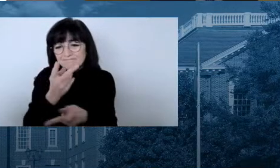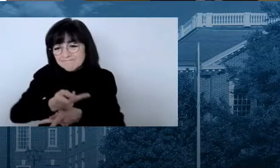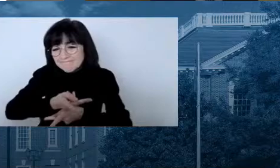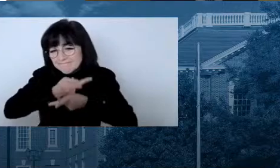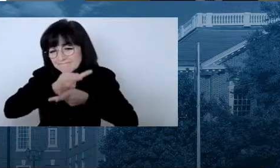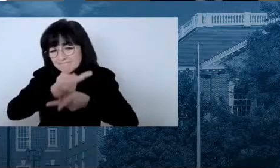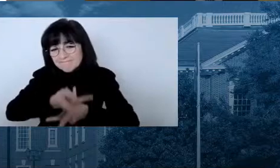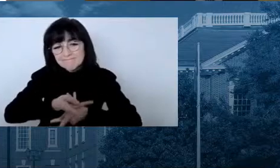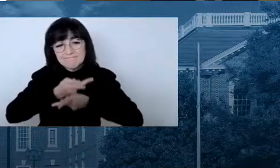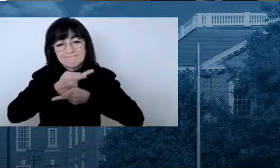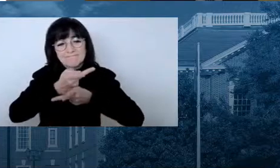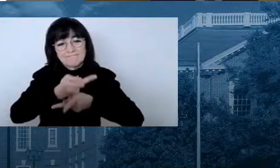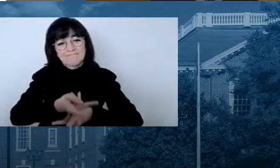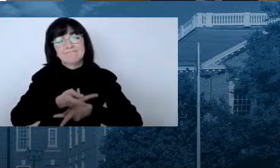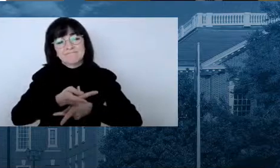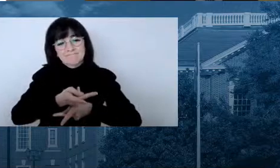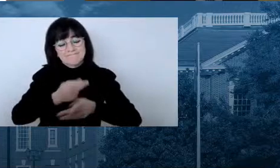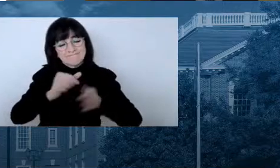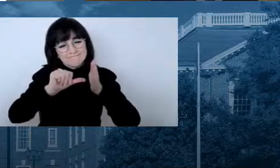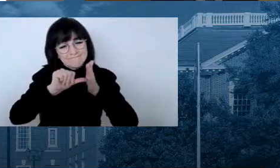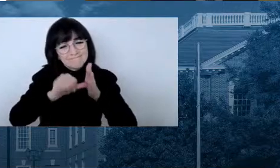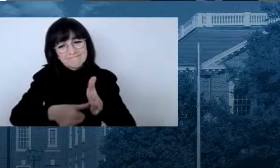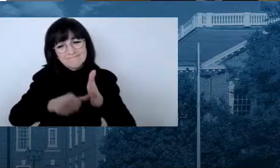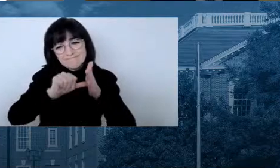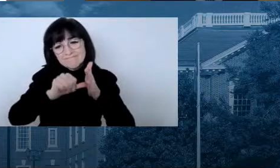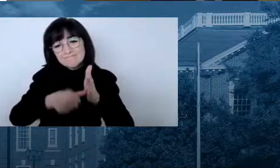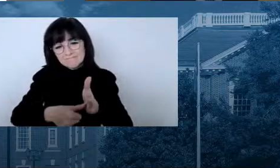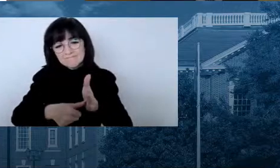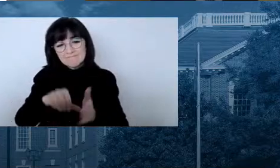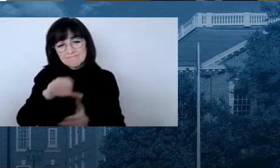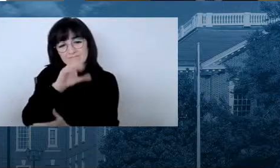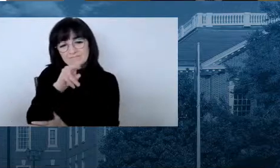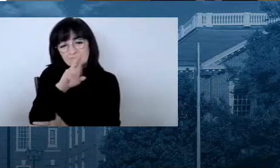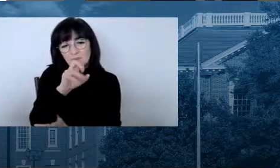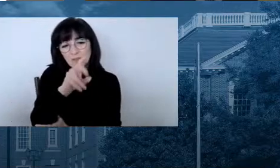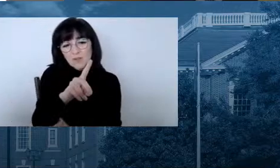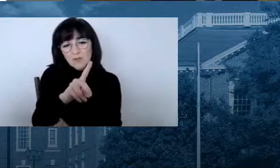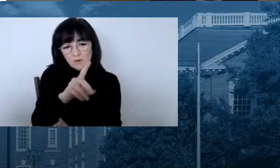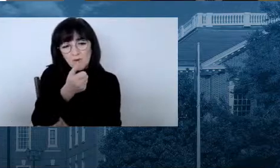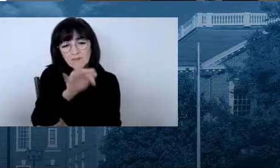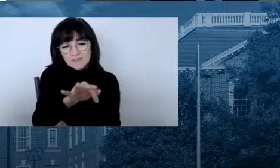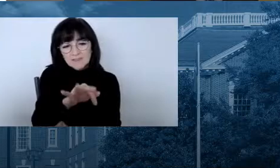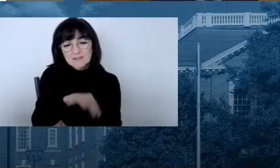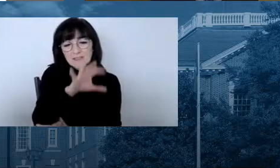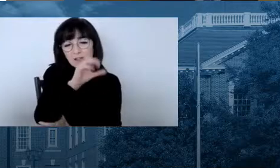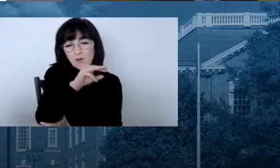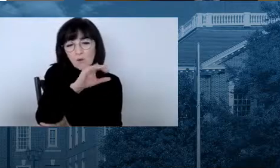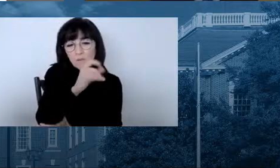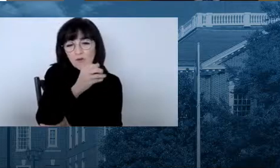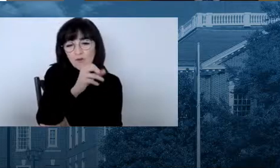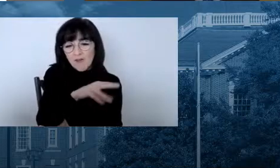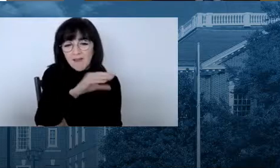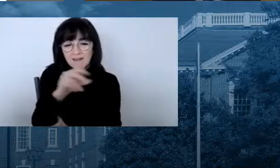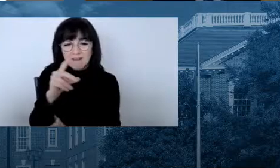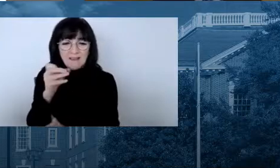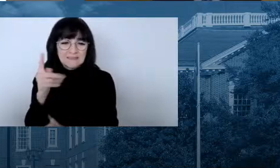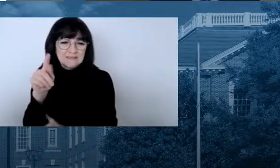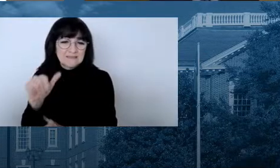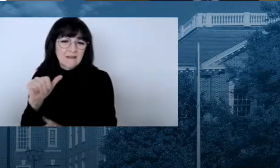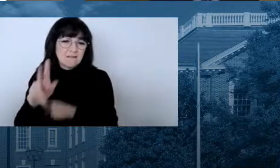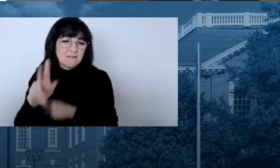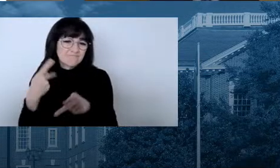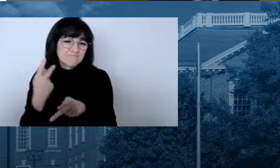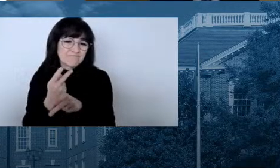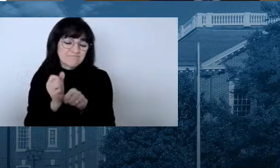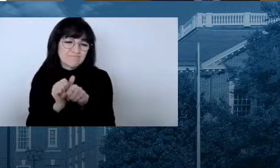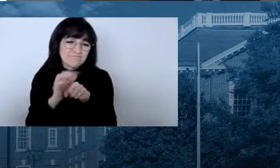as the COVID-19, Omicron, and Delta viruses surge across the country and across